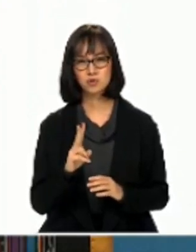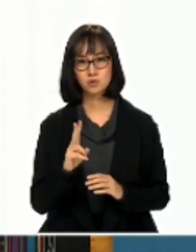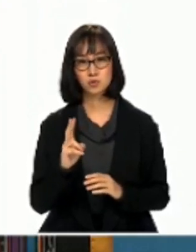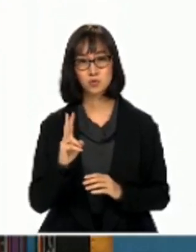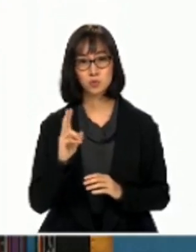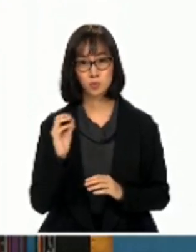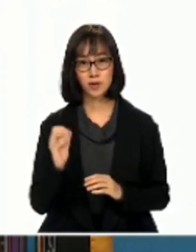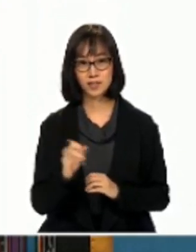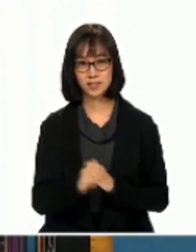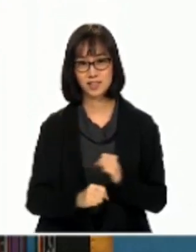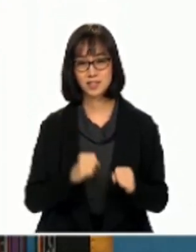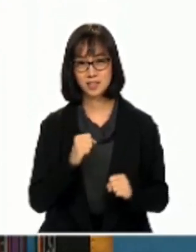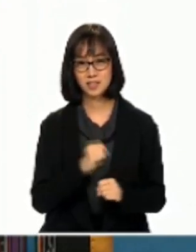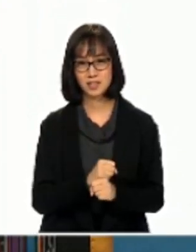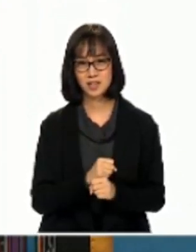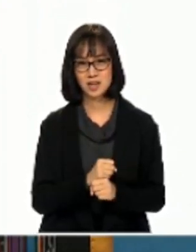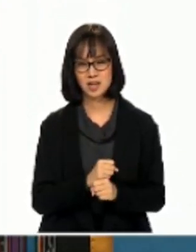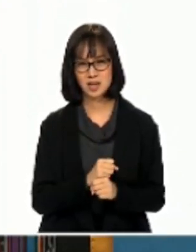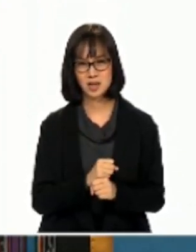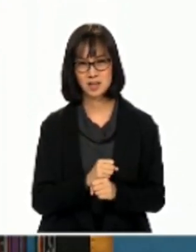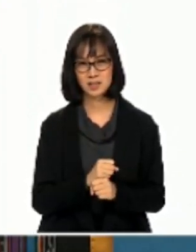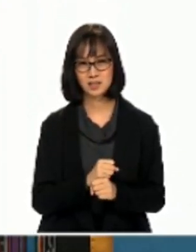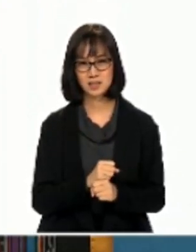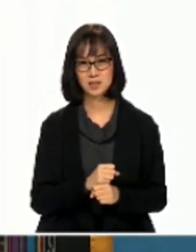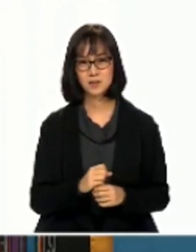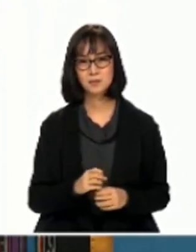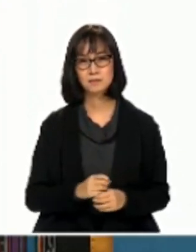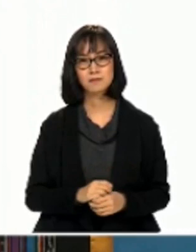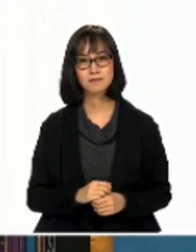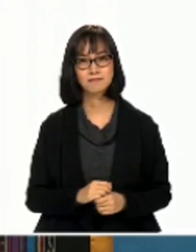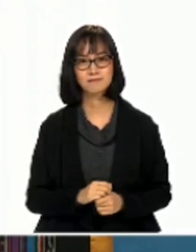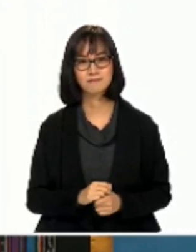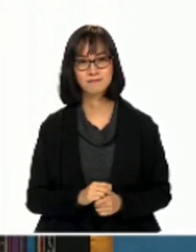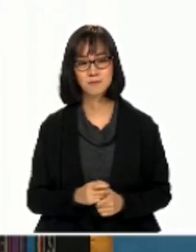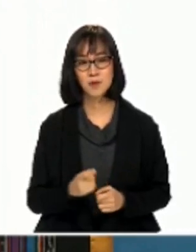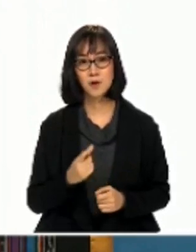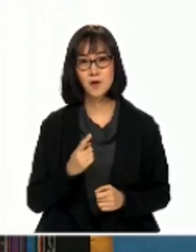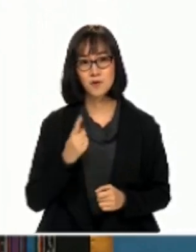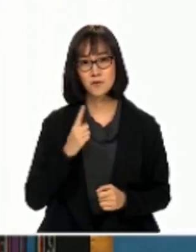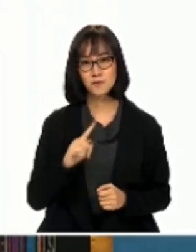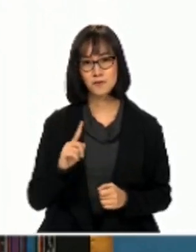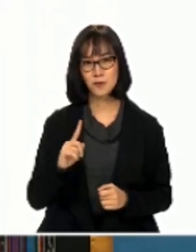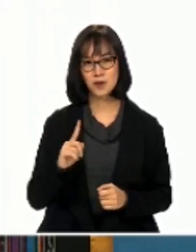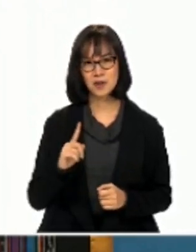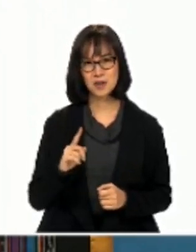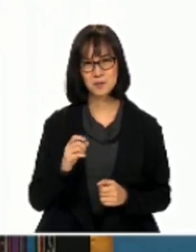Law was finally passed and ratified. For decades, our Muslim